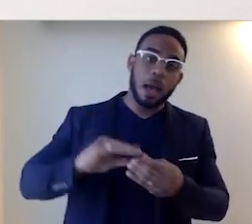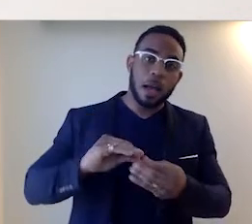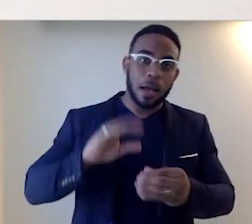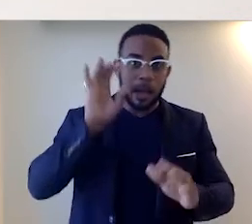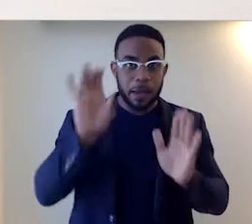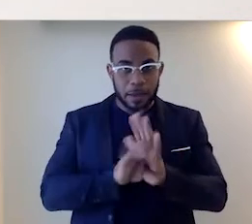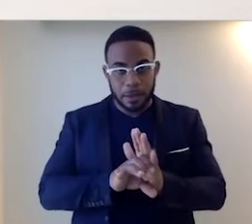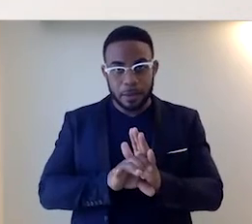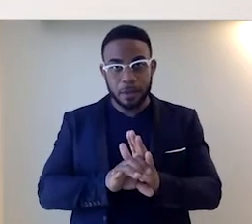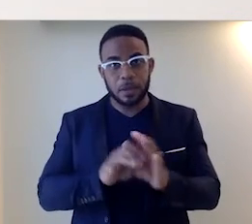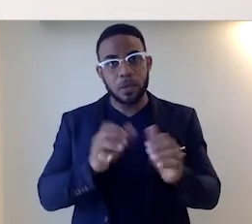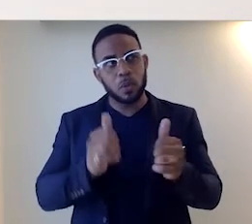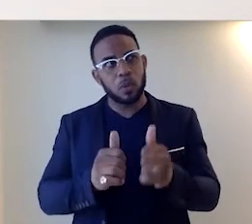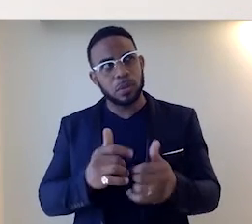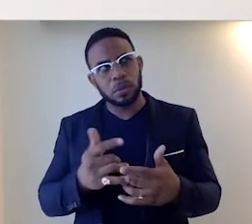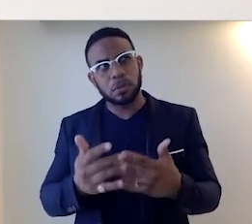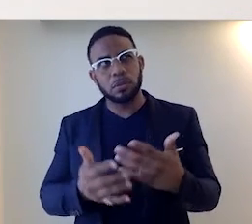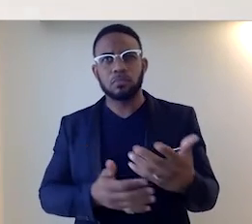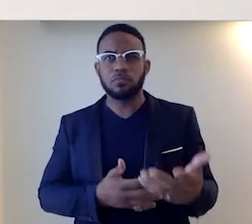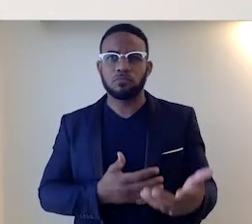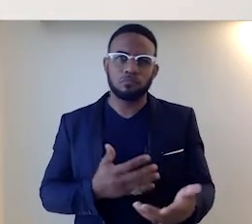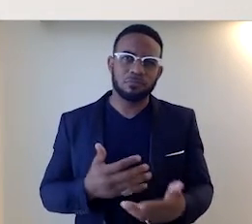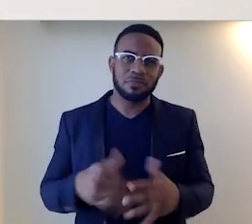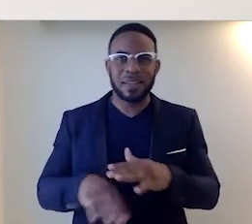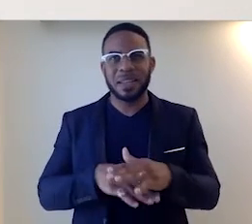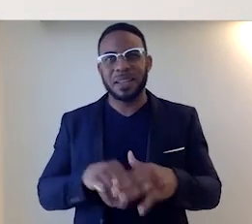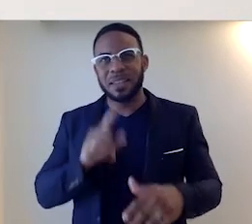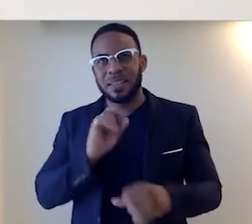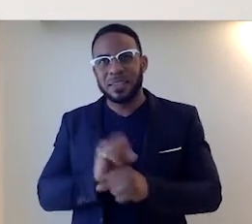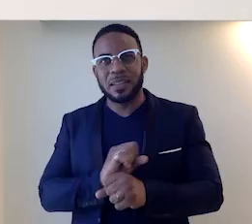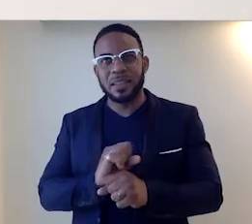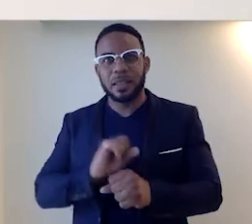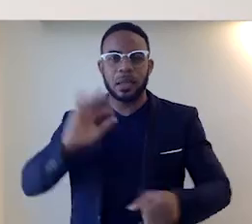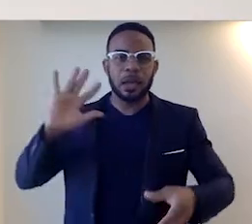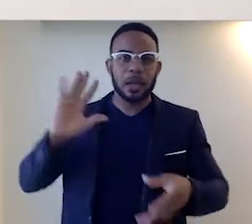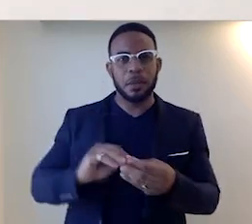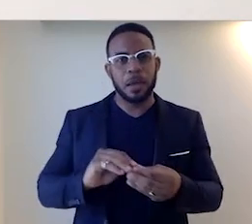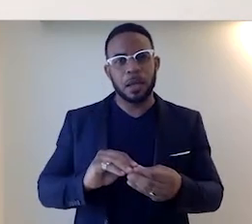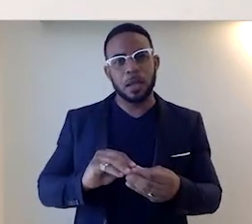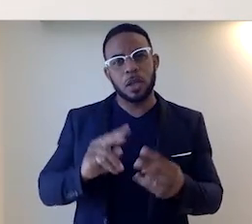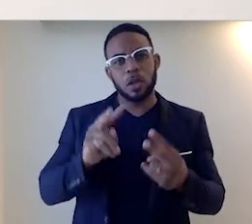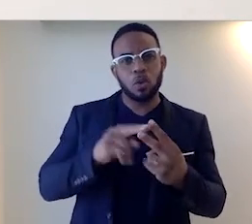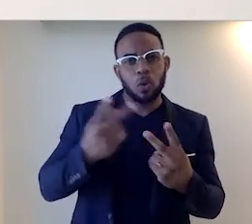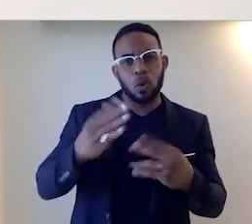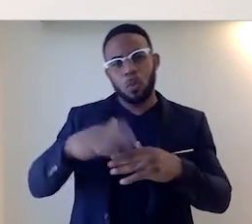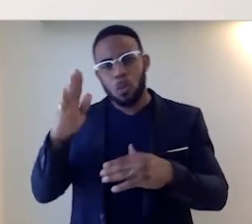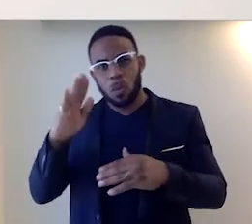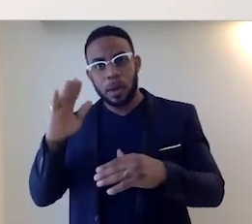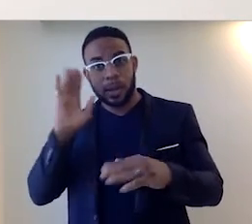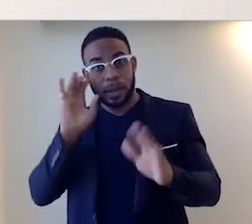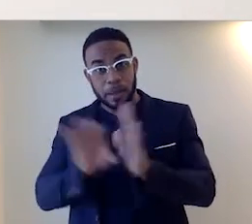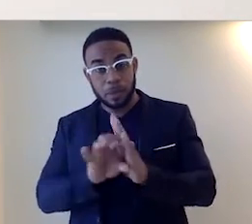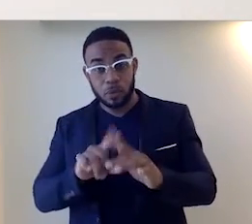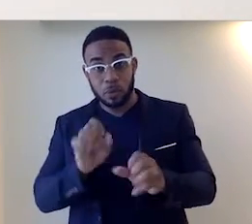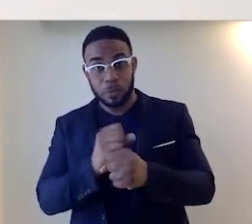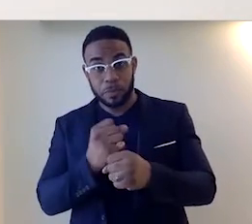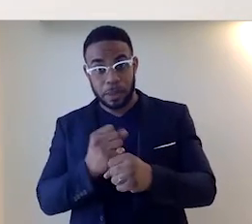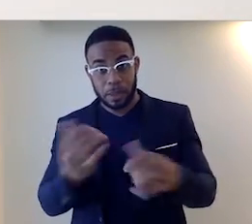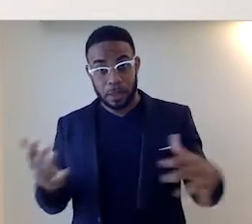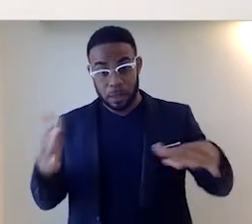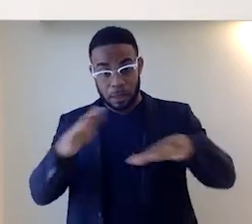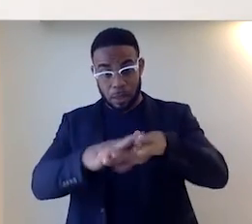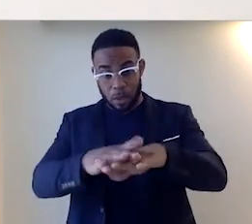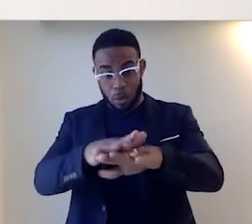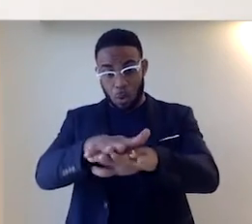images, which basically is combining two or more images to make a